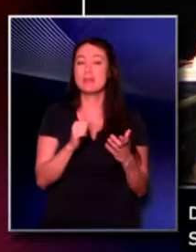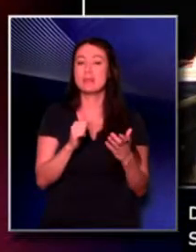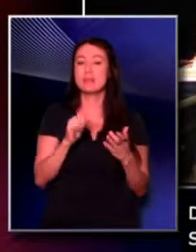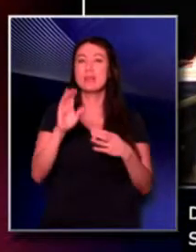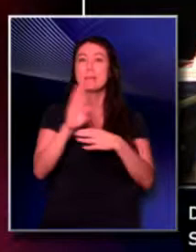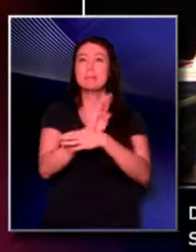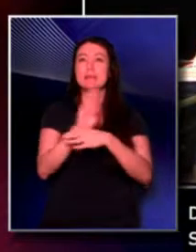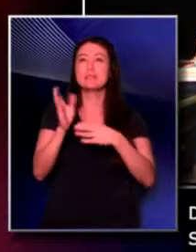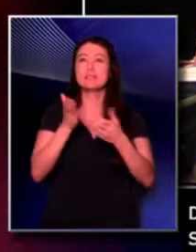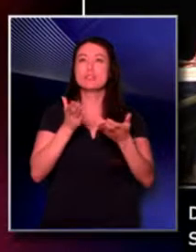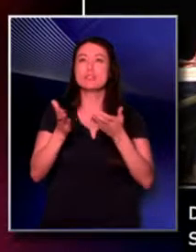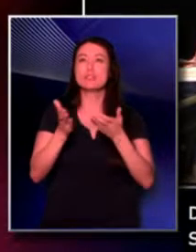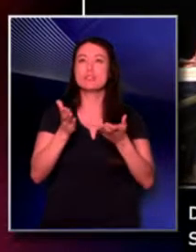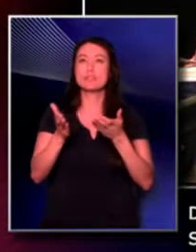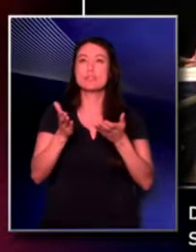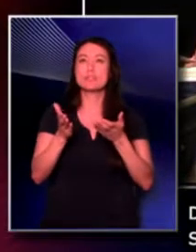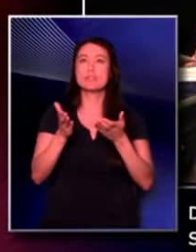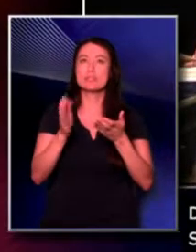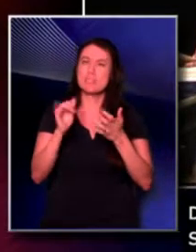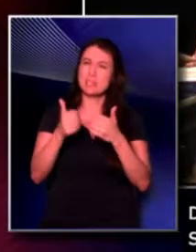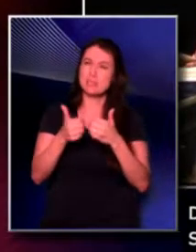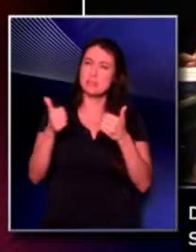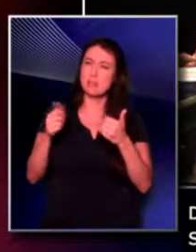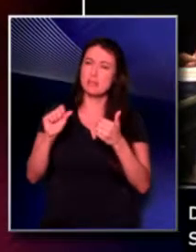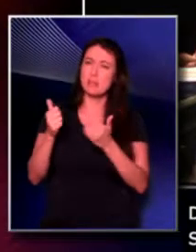business services. Is this separate from the other item?